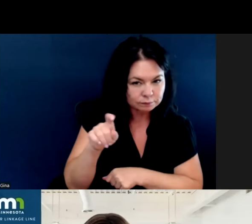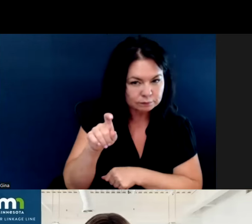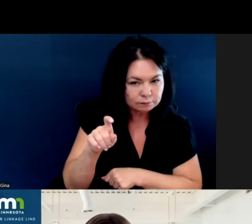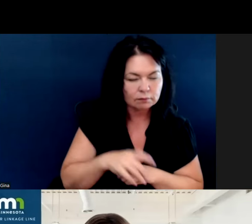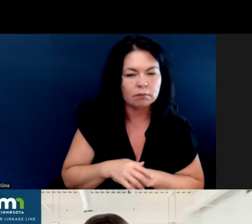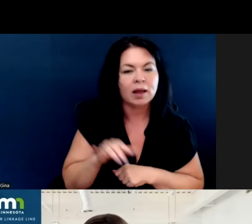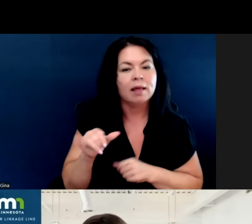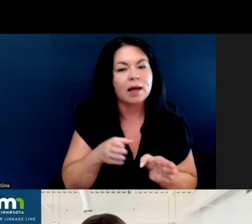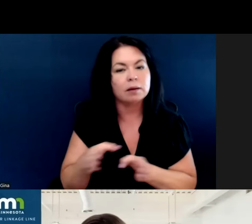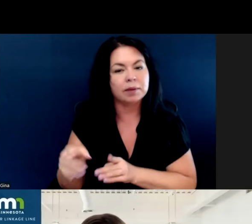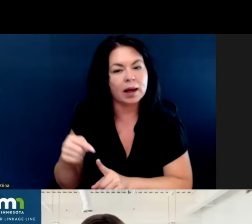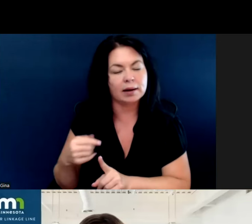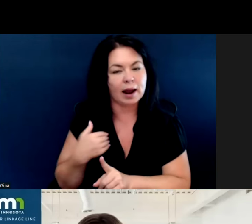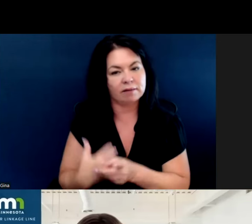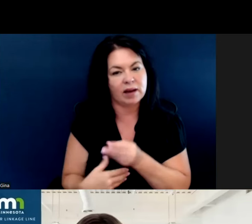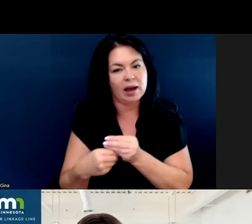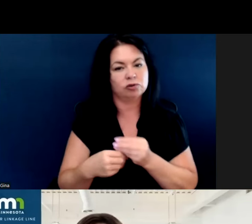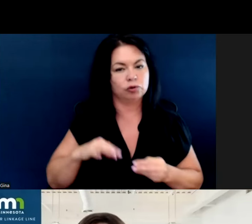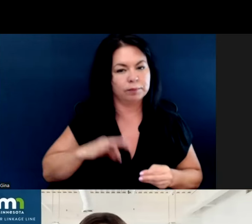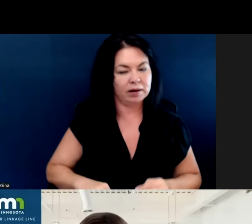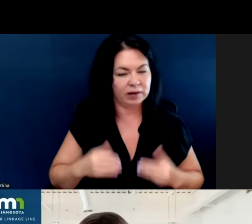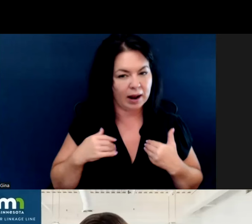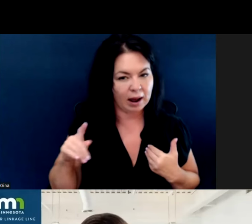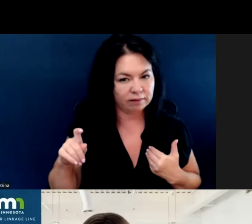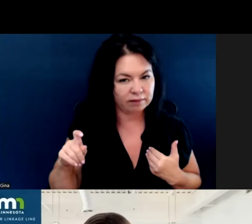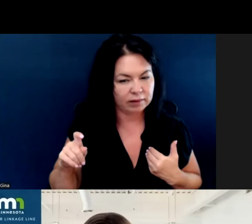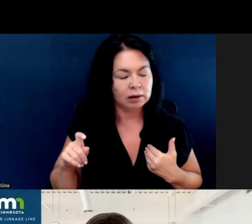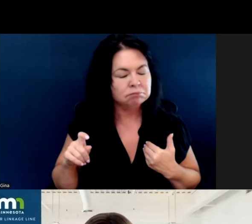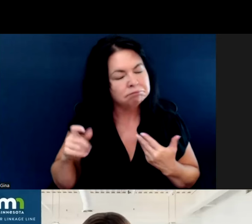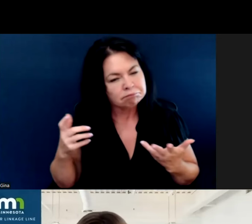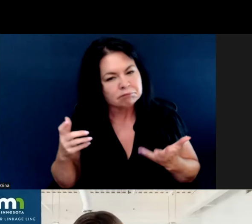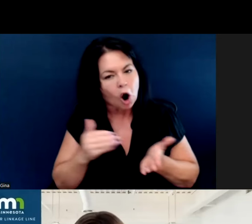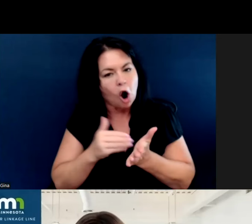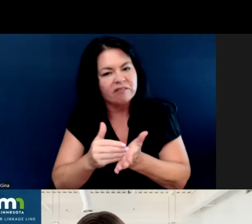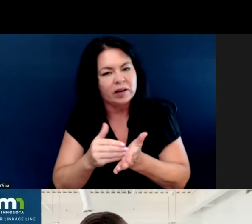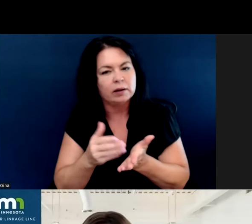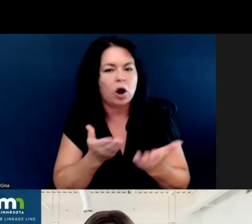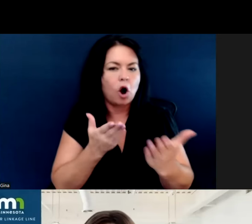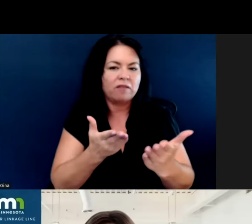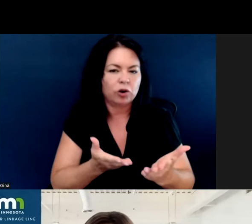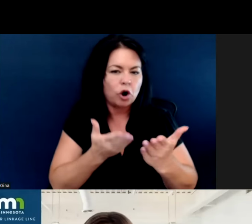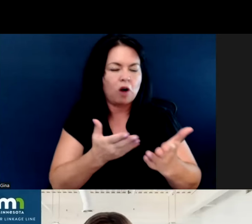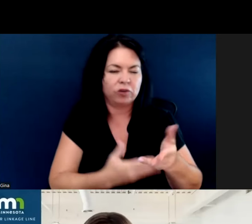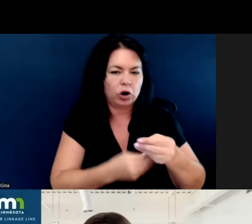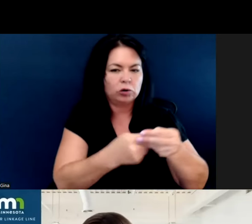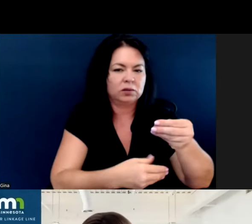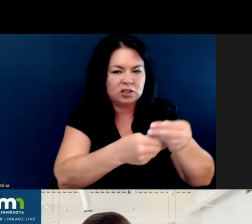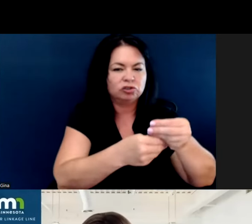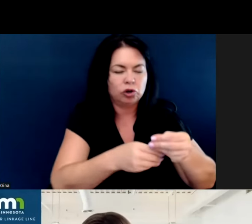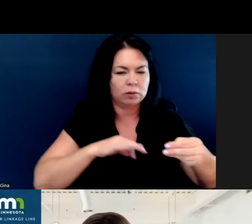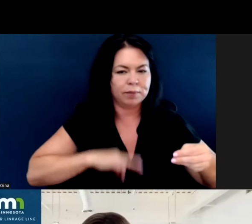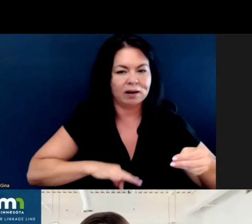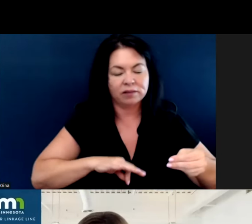benefits? Okay, even though Medicare Advantage plans do offer additional benefits that original Medicare may not